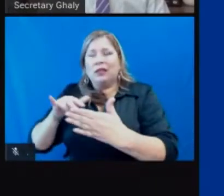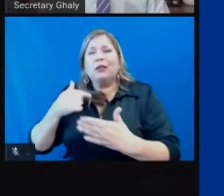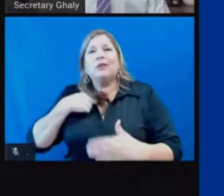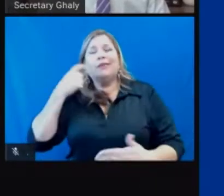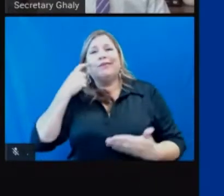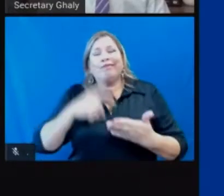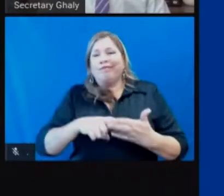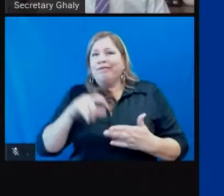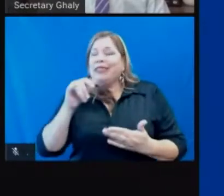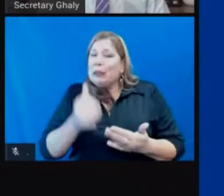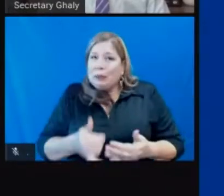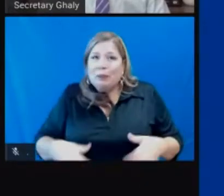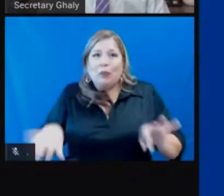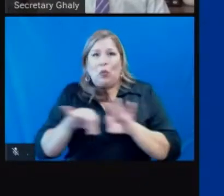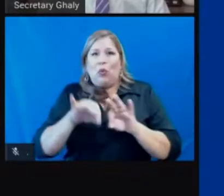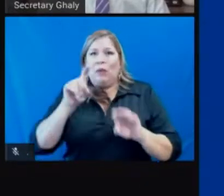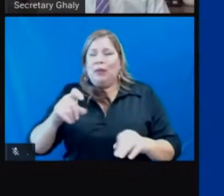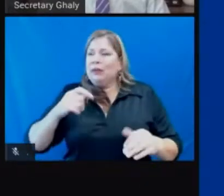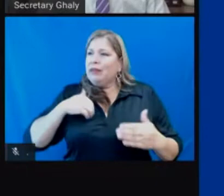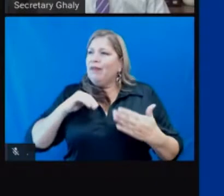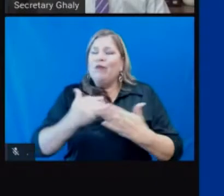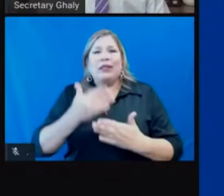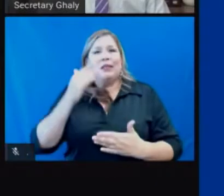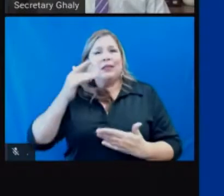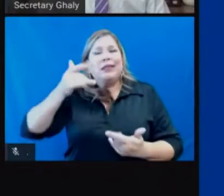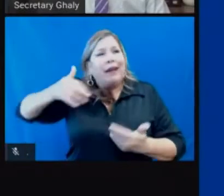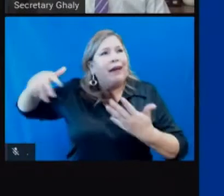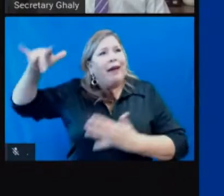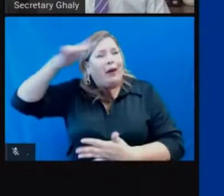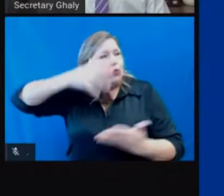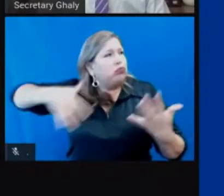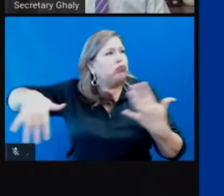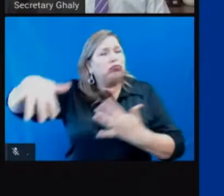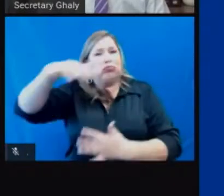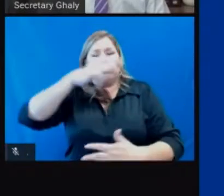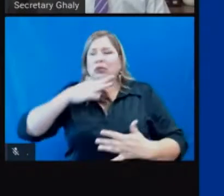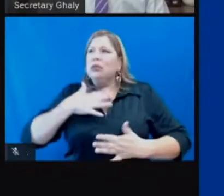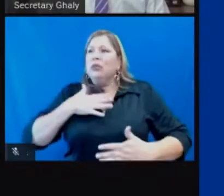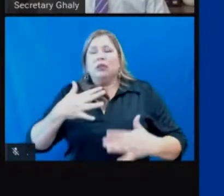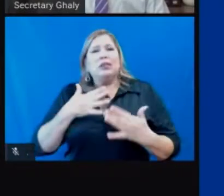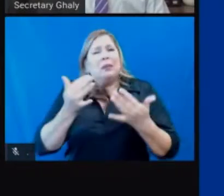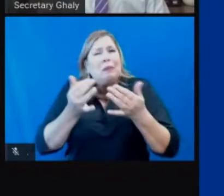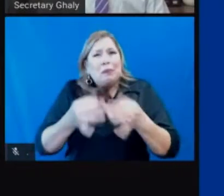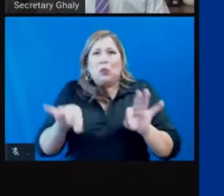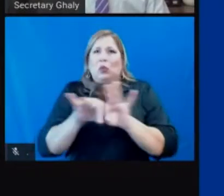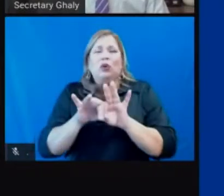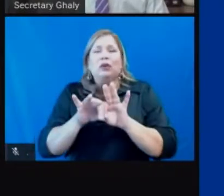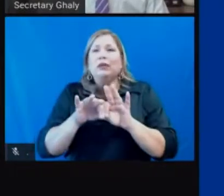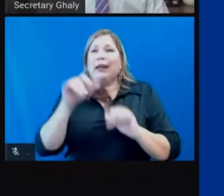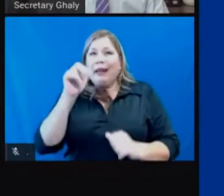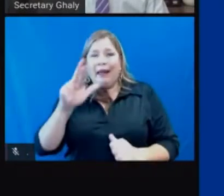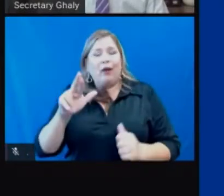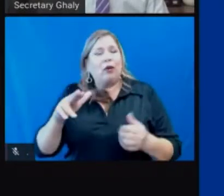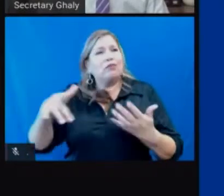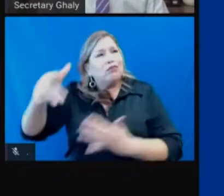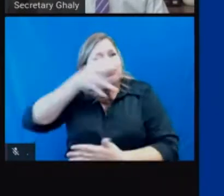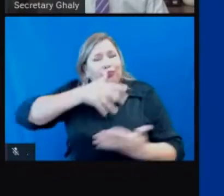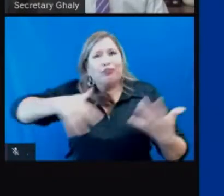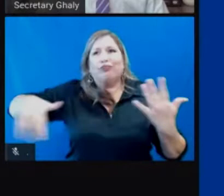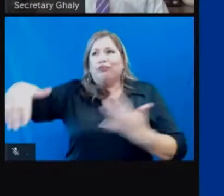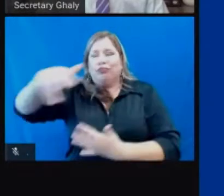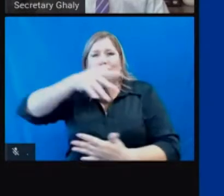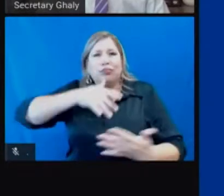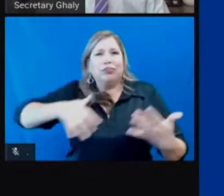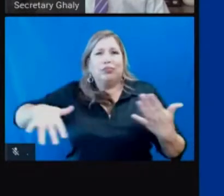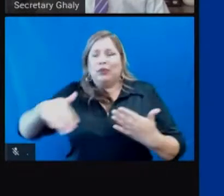of ventilation. Getting fresh air into rooms is really key. Having that air circulate frequently over the